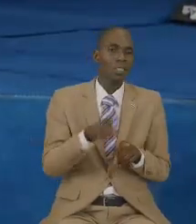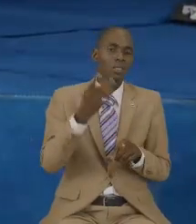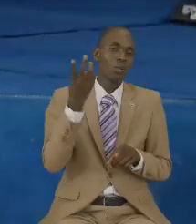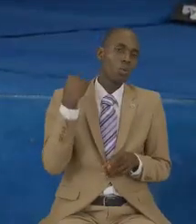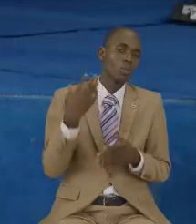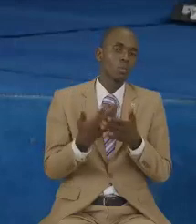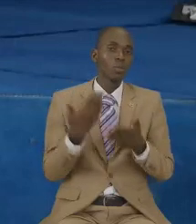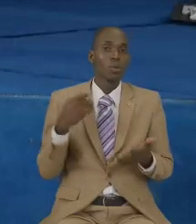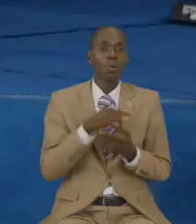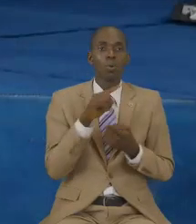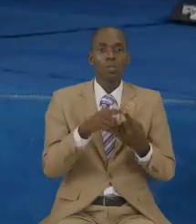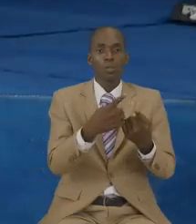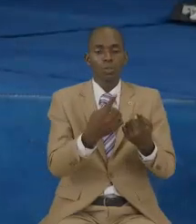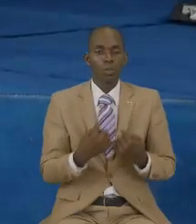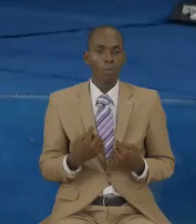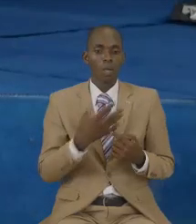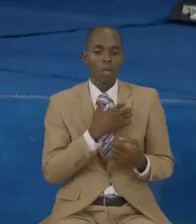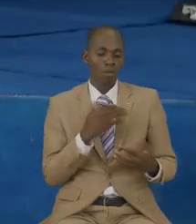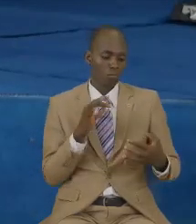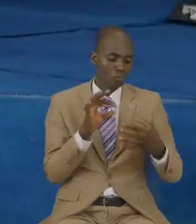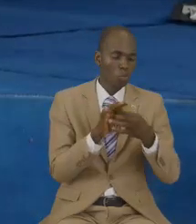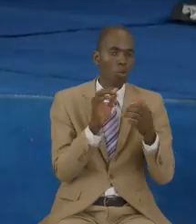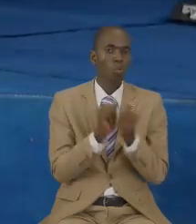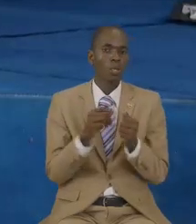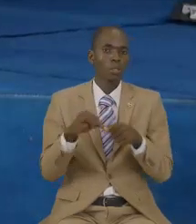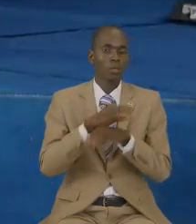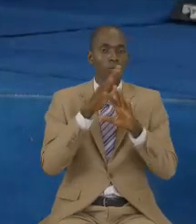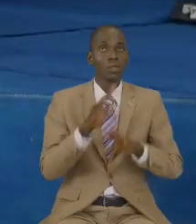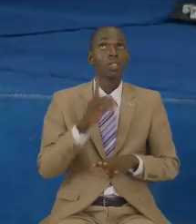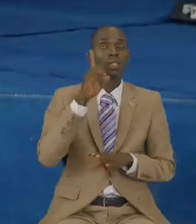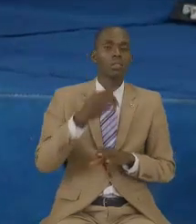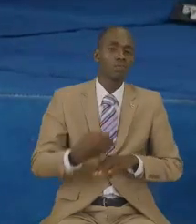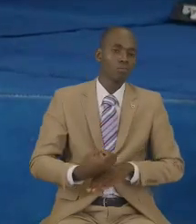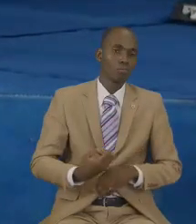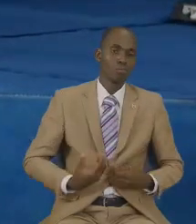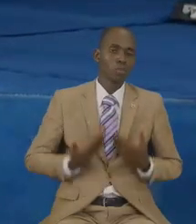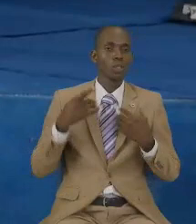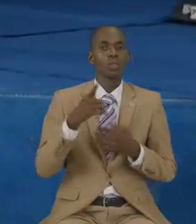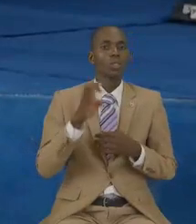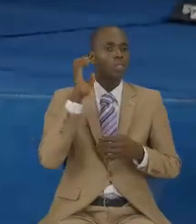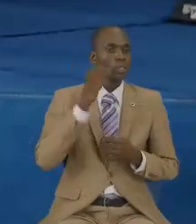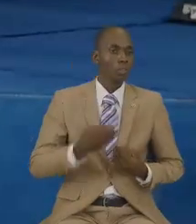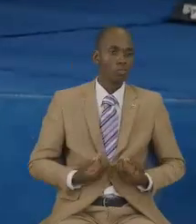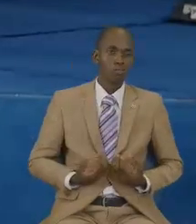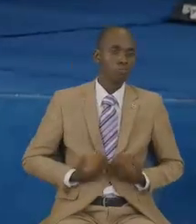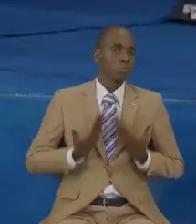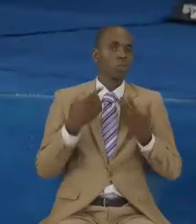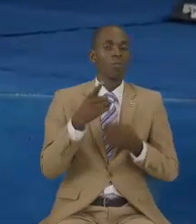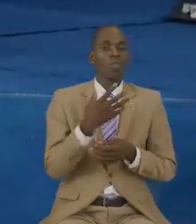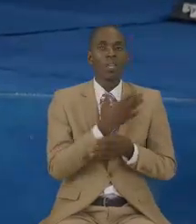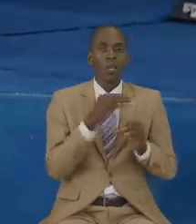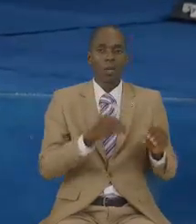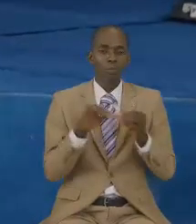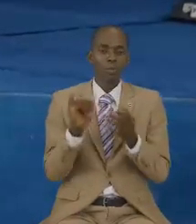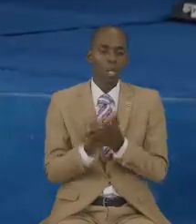you come and link up with the Master, he inspires you. He invigorates you, and he puts that